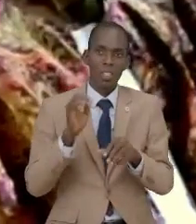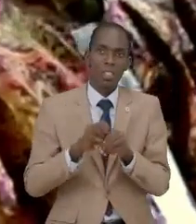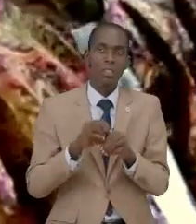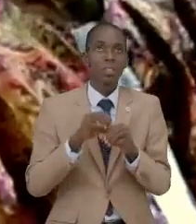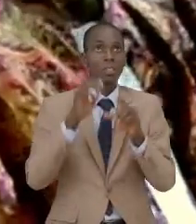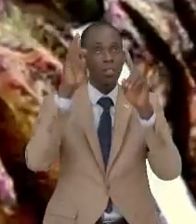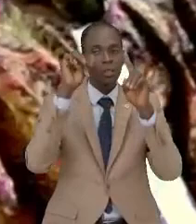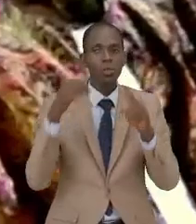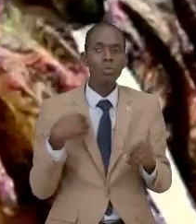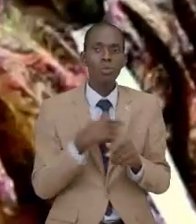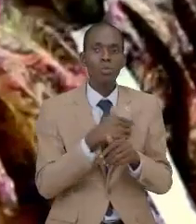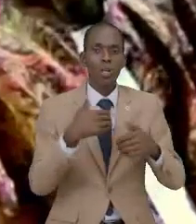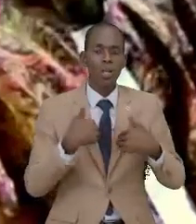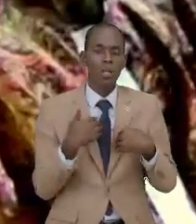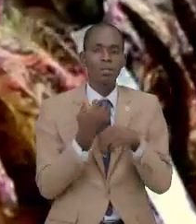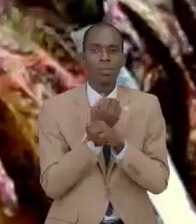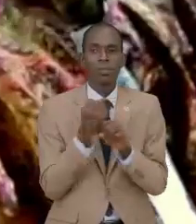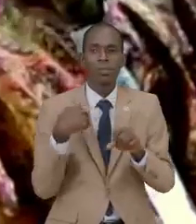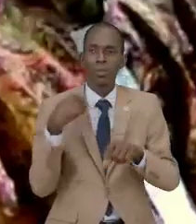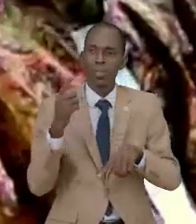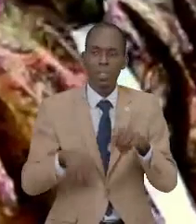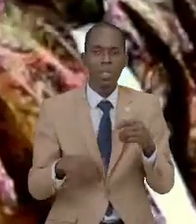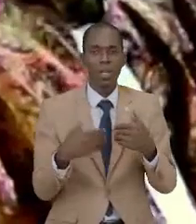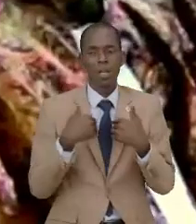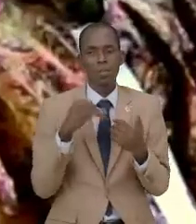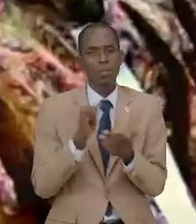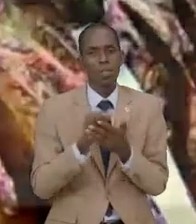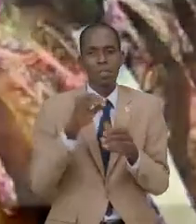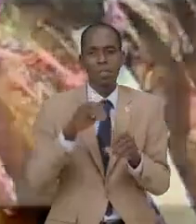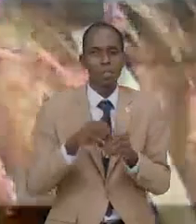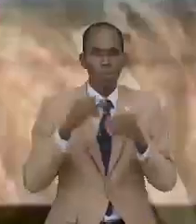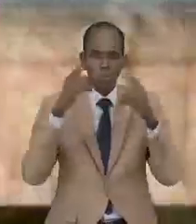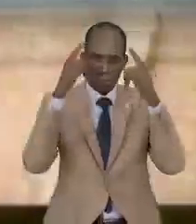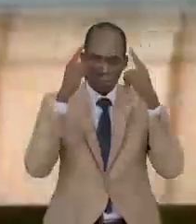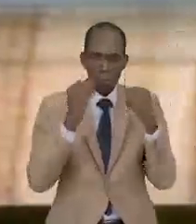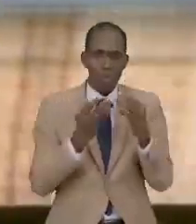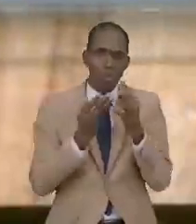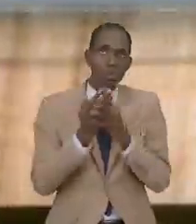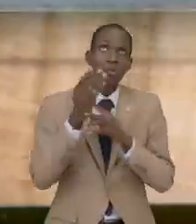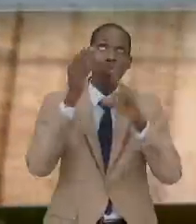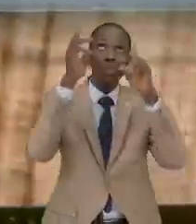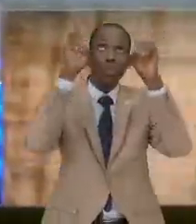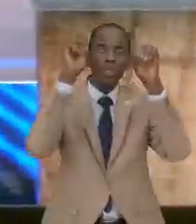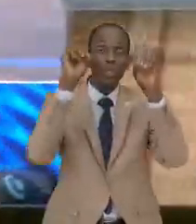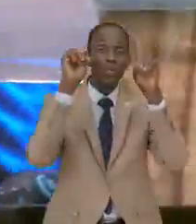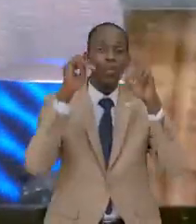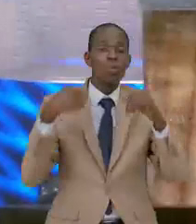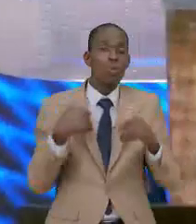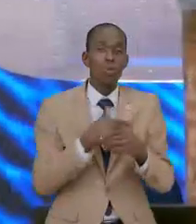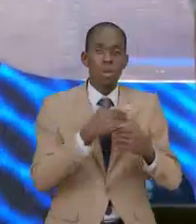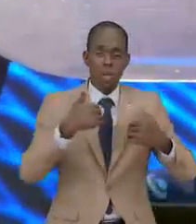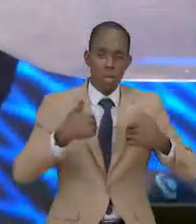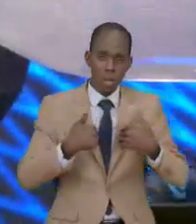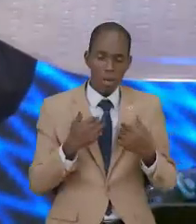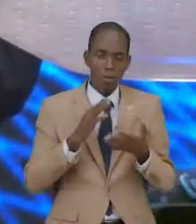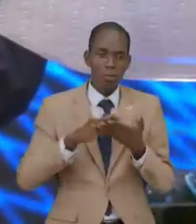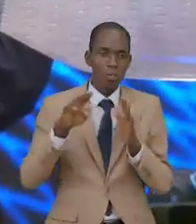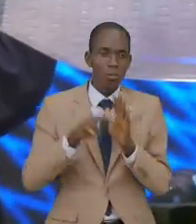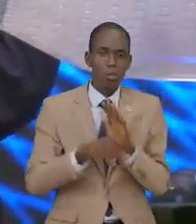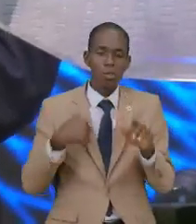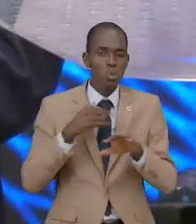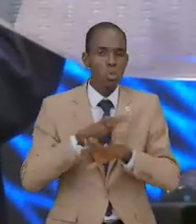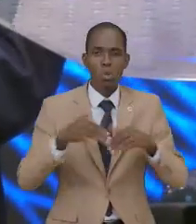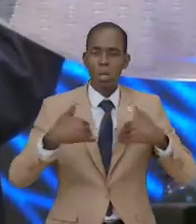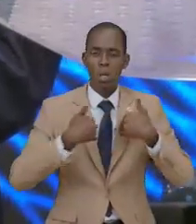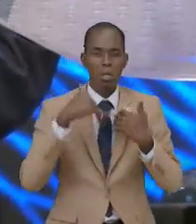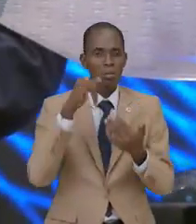have salvation. We can't have that in Moses. Through him we have forgiveness and redemption. We do not have